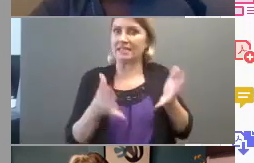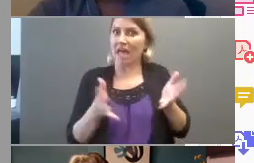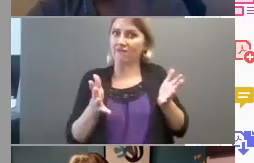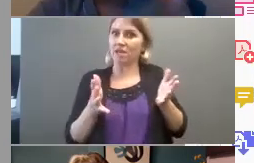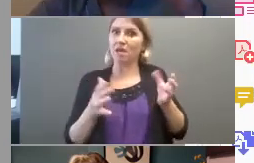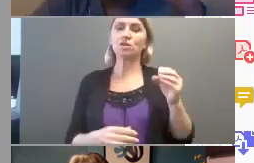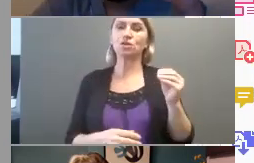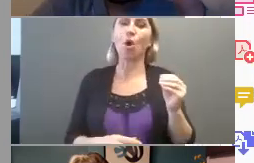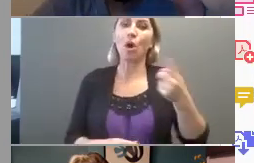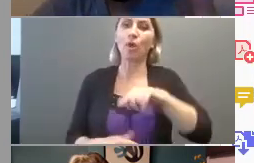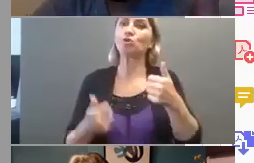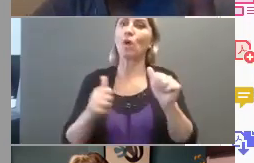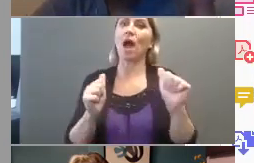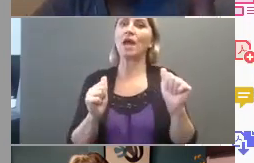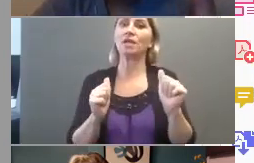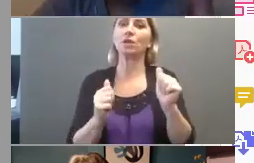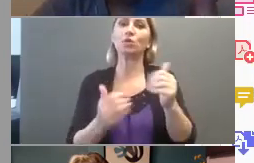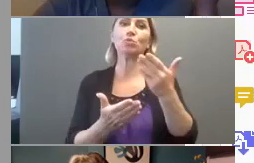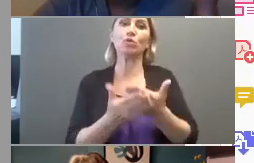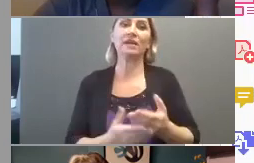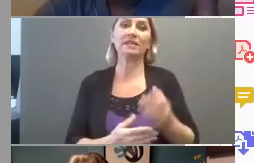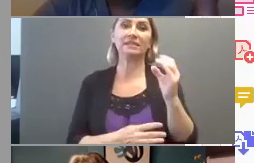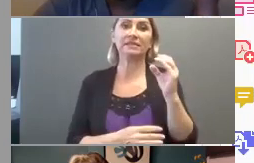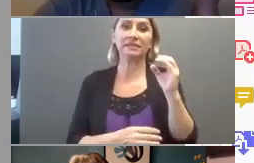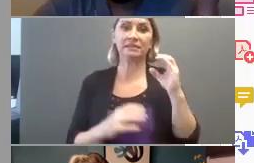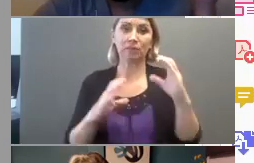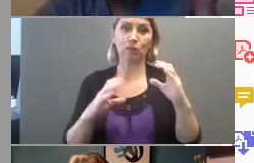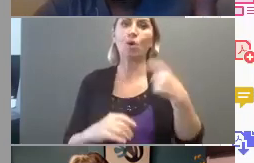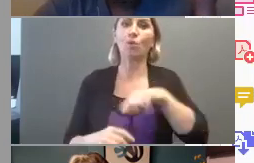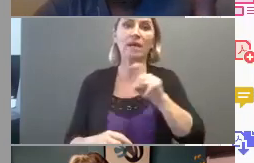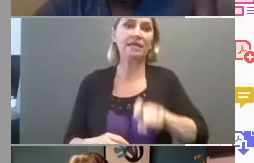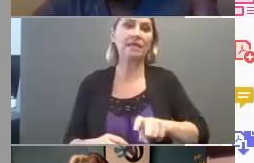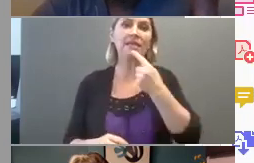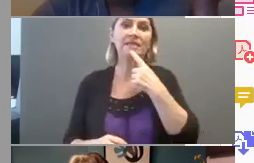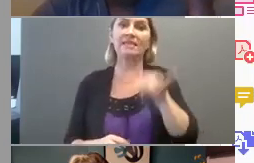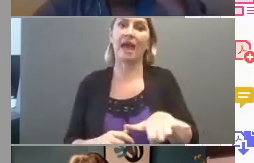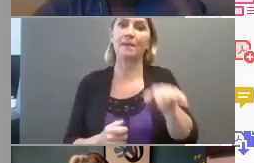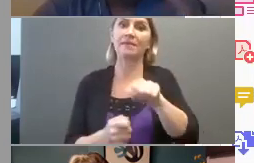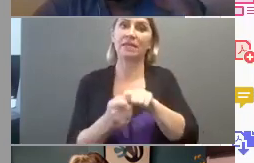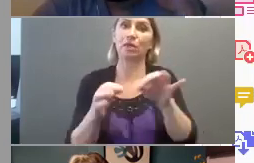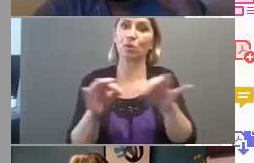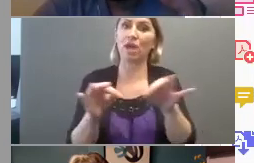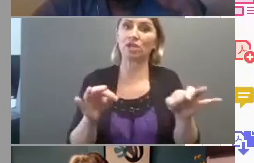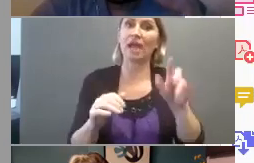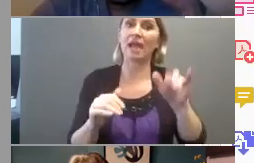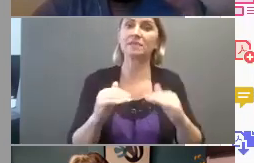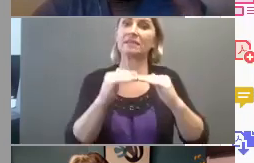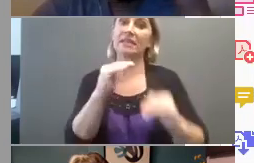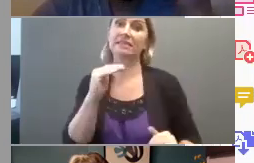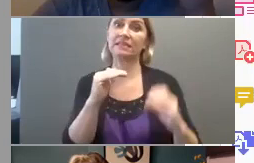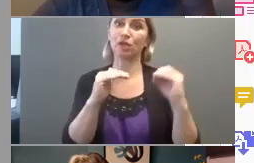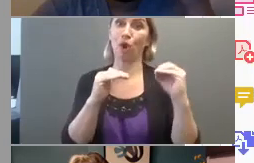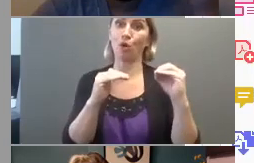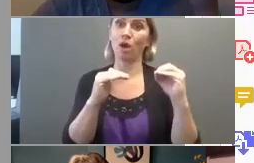now, since we are trying to prove big O, we need to say that this particular equation has to be less than 0, because